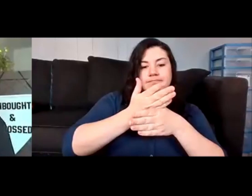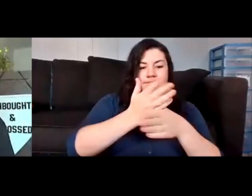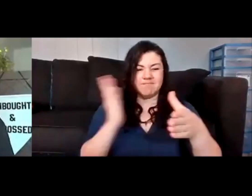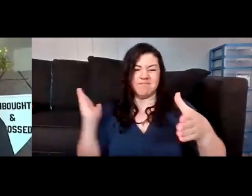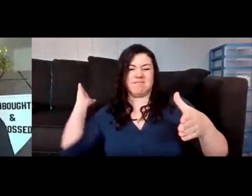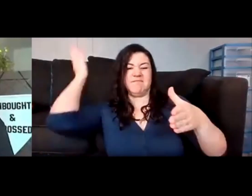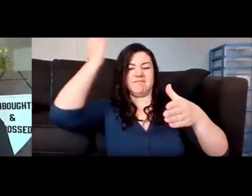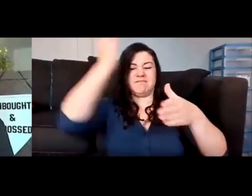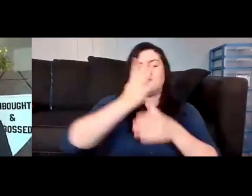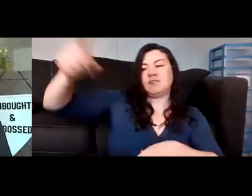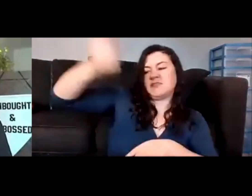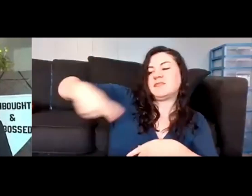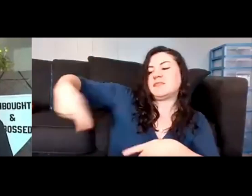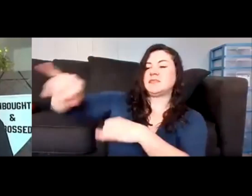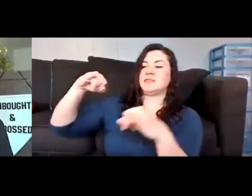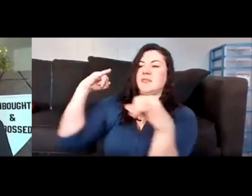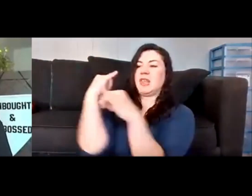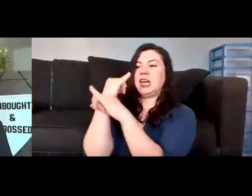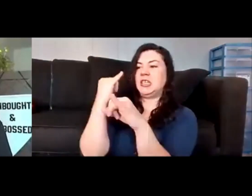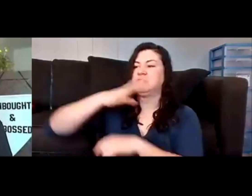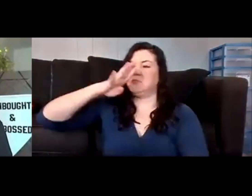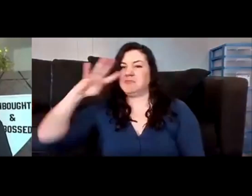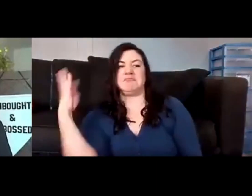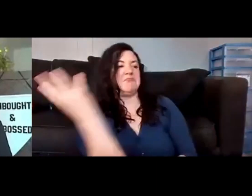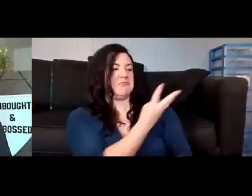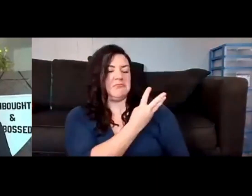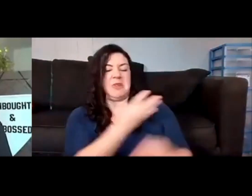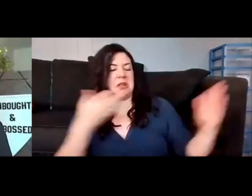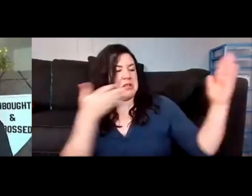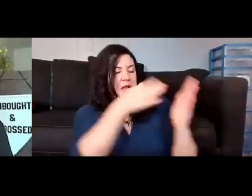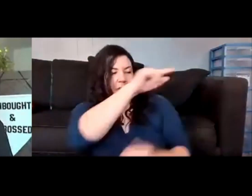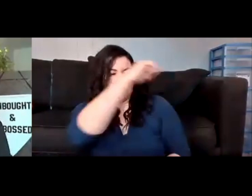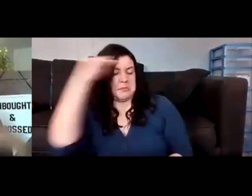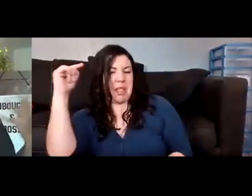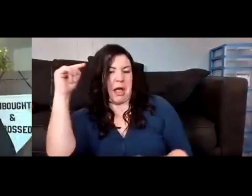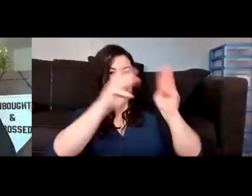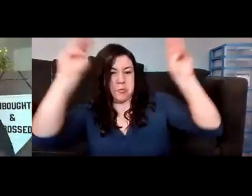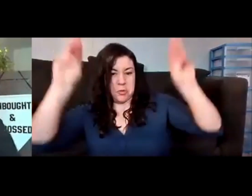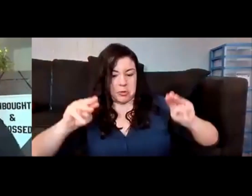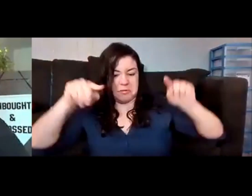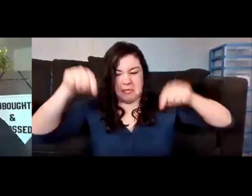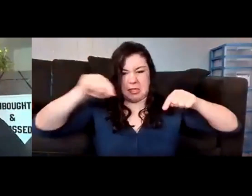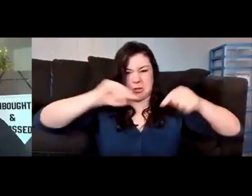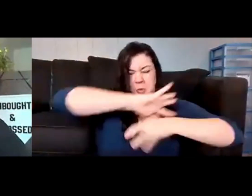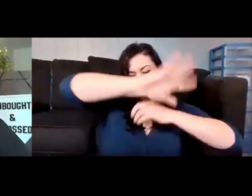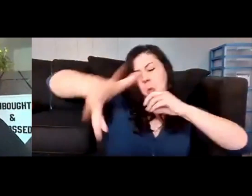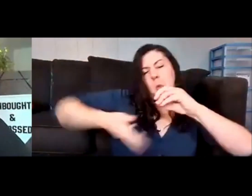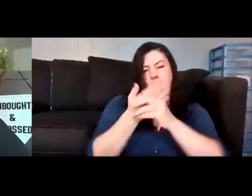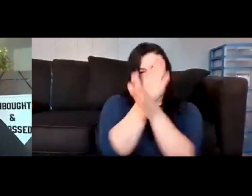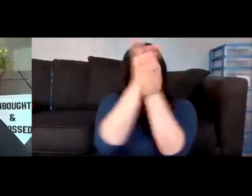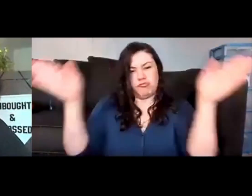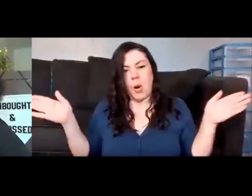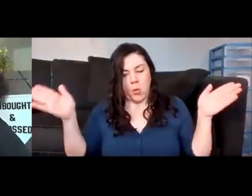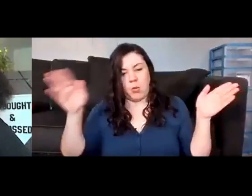institutional disregard, the anti-Blackness of museums and of this world, the anti-Blackness of our world in general.